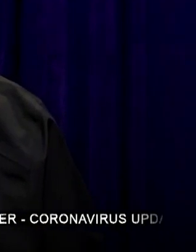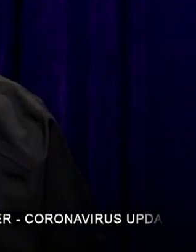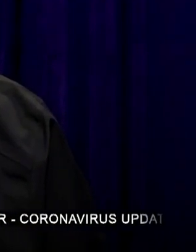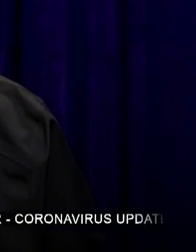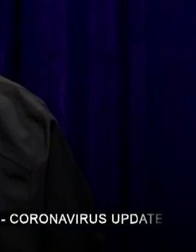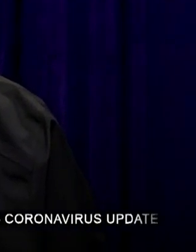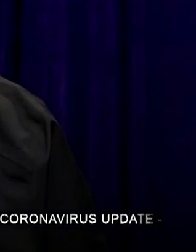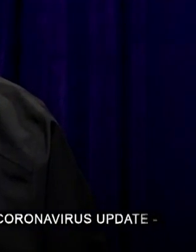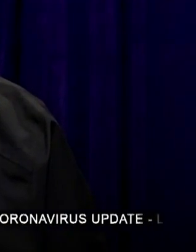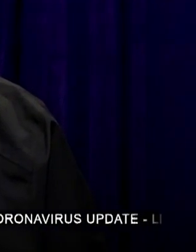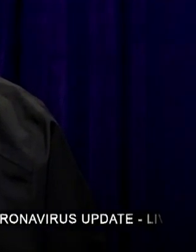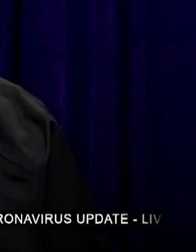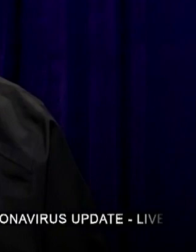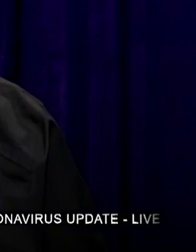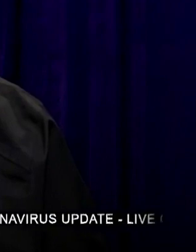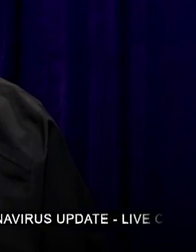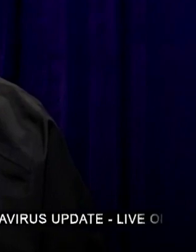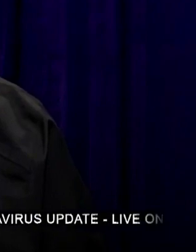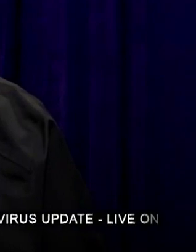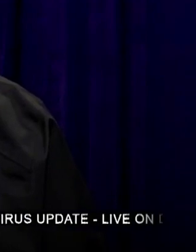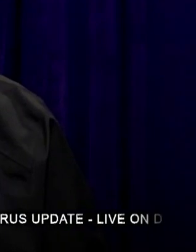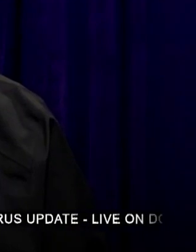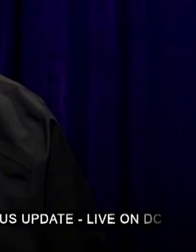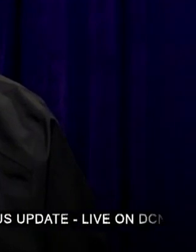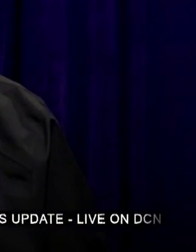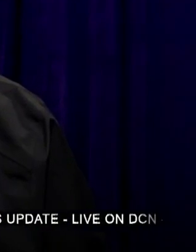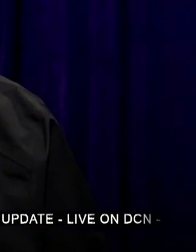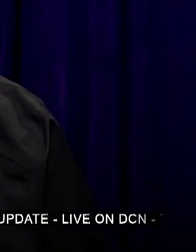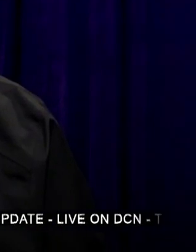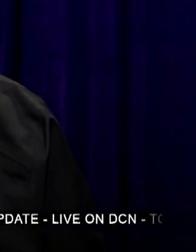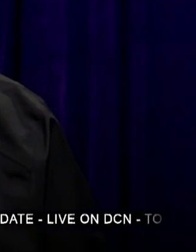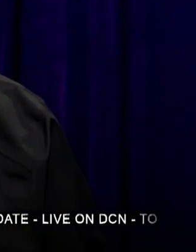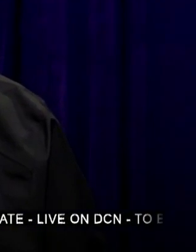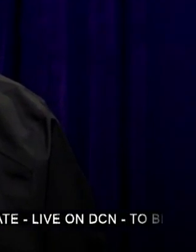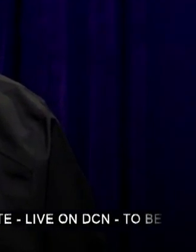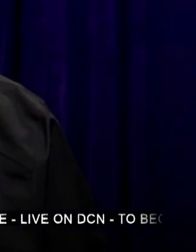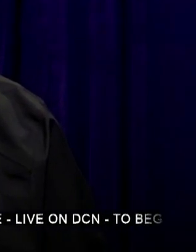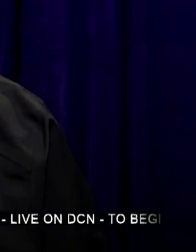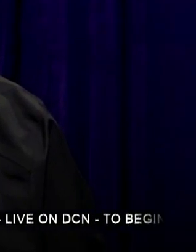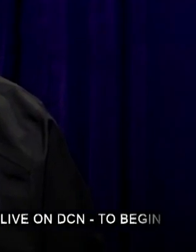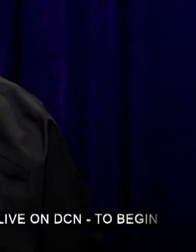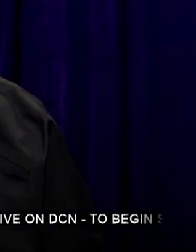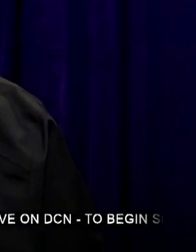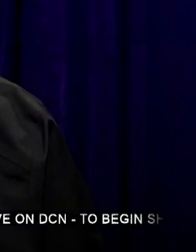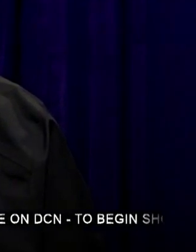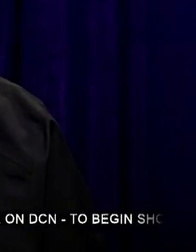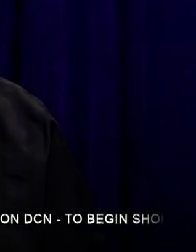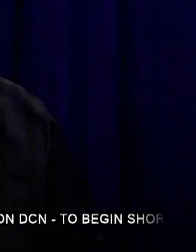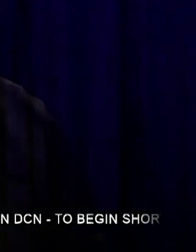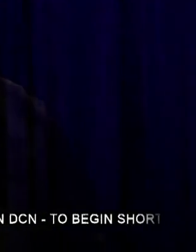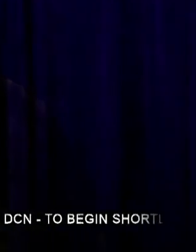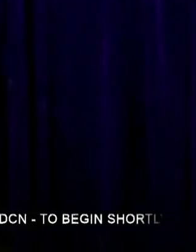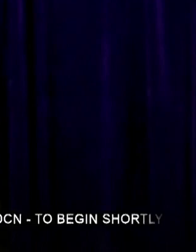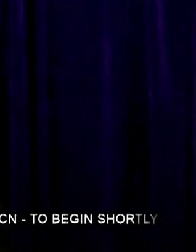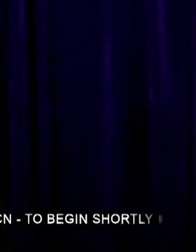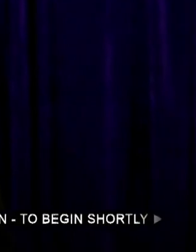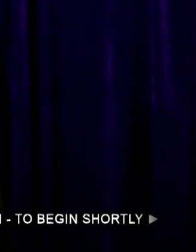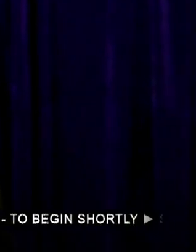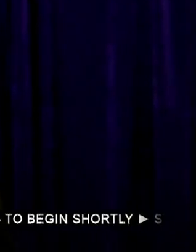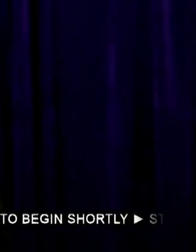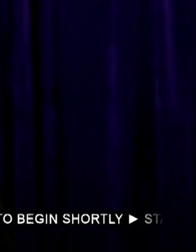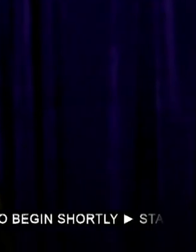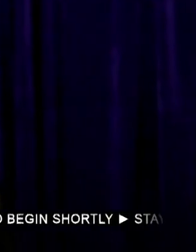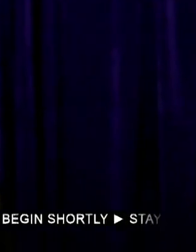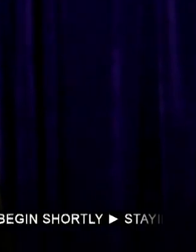SBA, which will provide targeted, low-interest loans to local businesses that have been severely impacted by the coronavirus. This federal